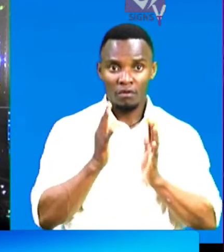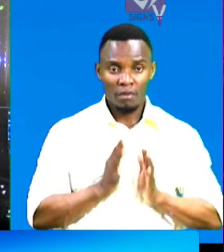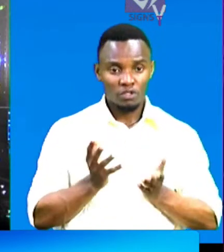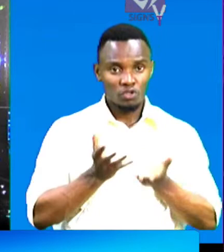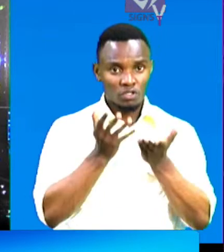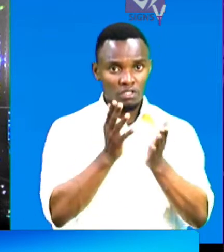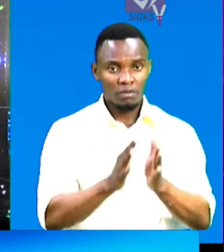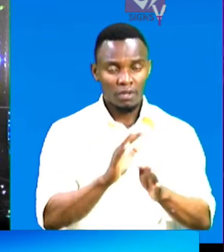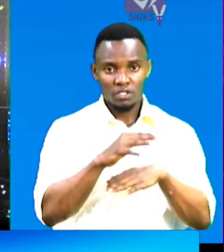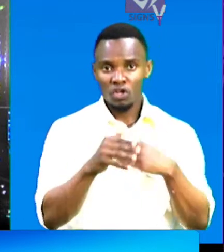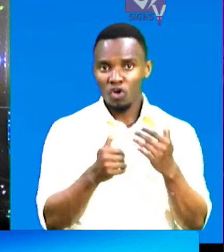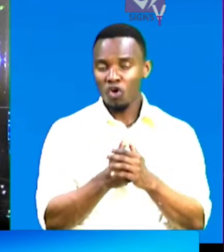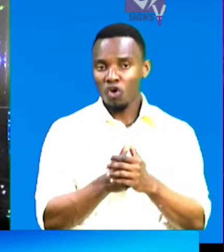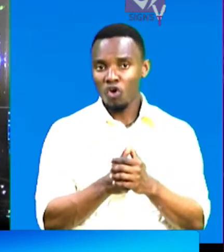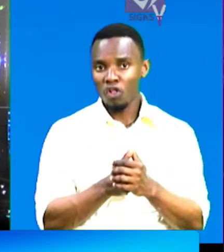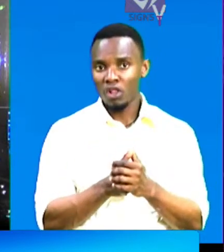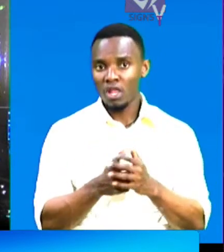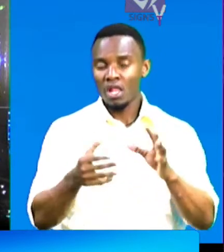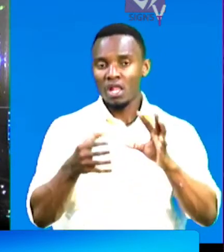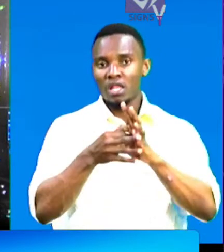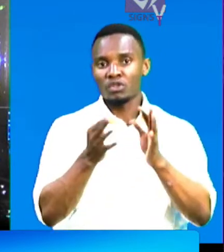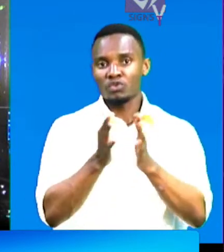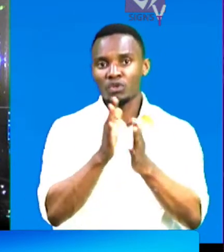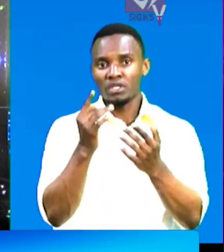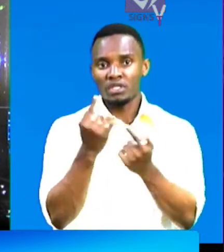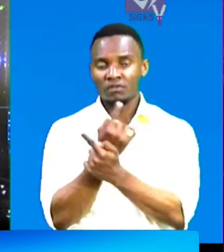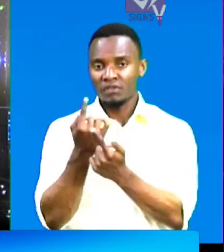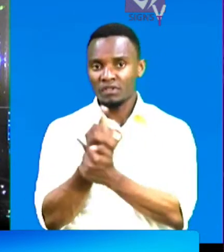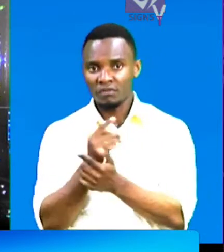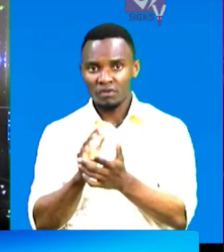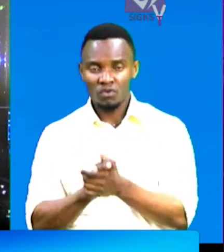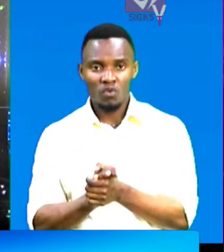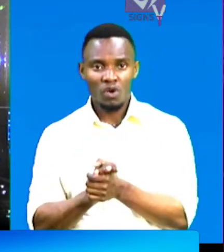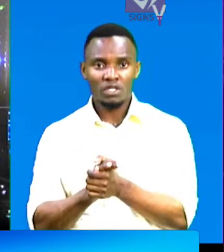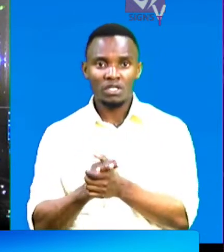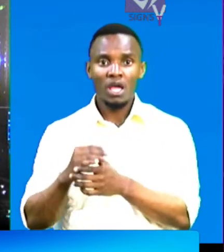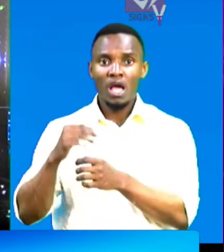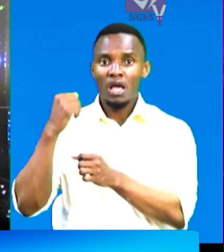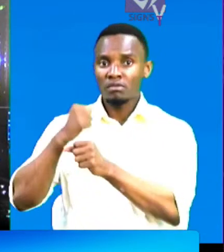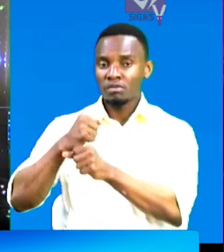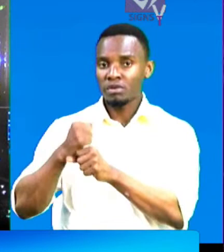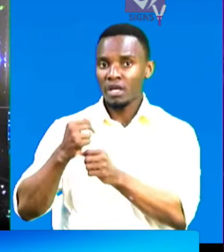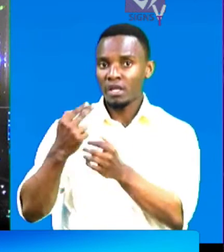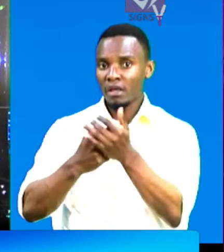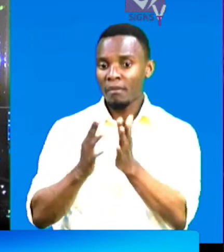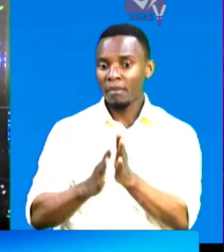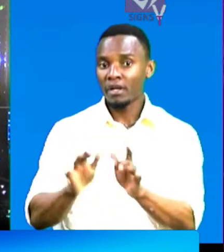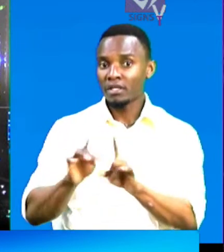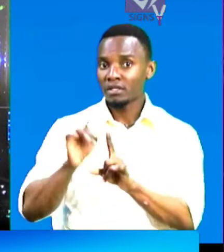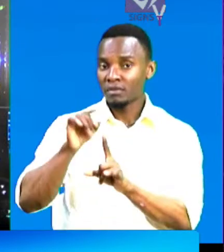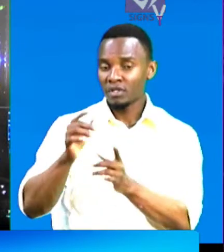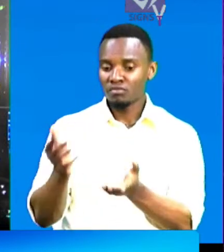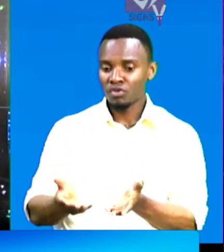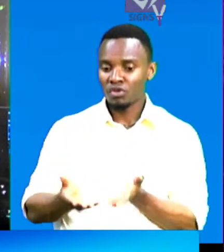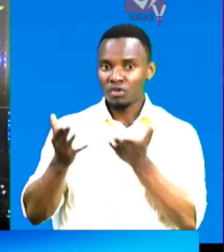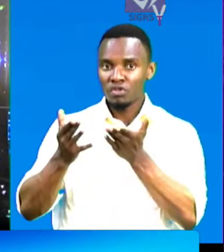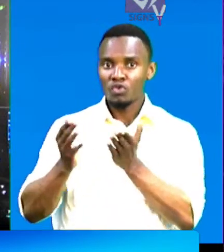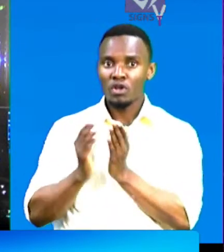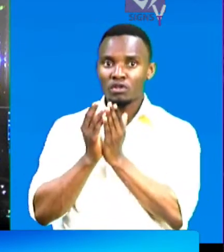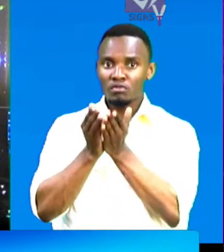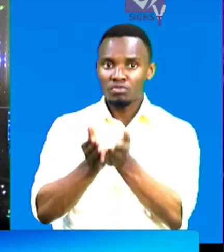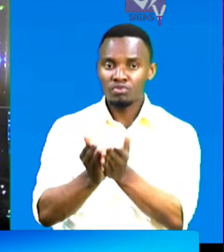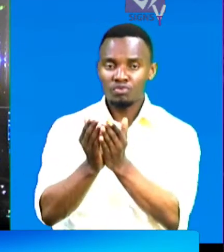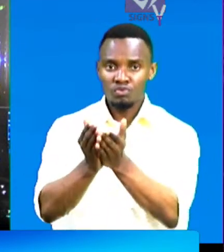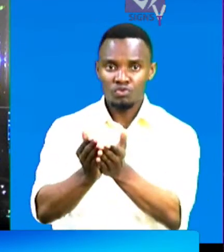they are all associated with different carrier partners, and this will increase the shipping costs, and it will